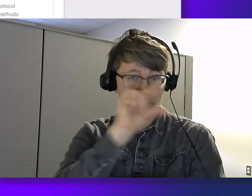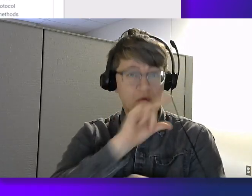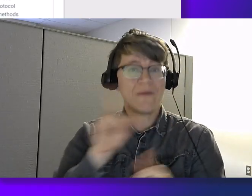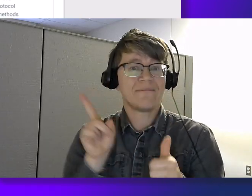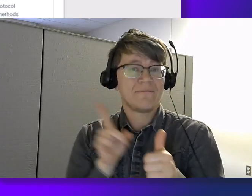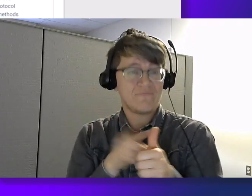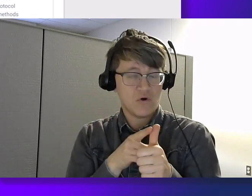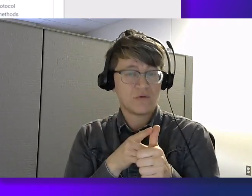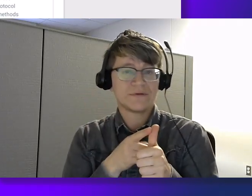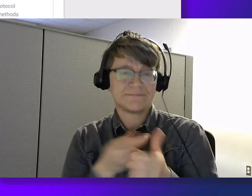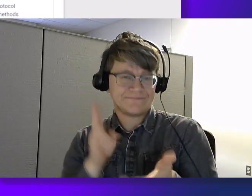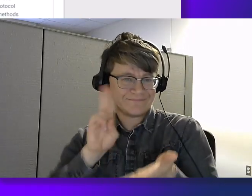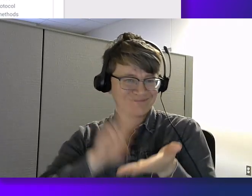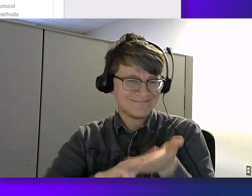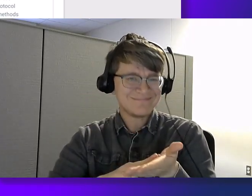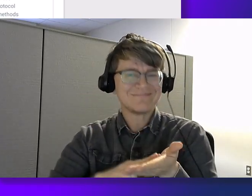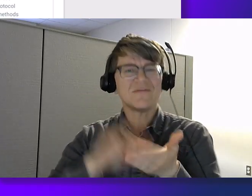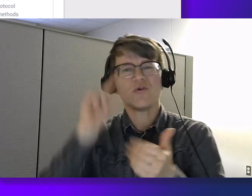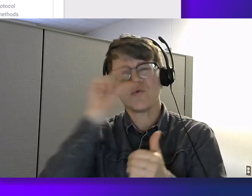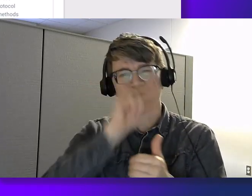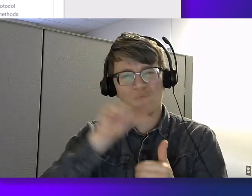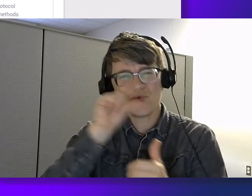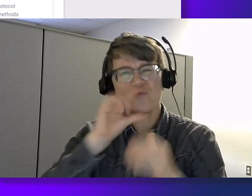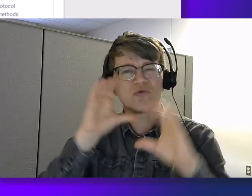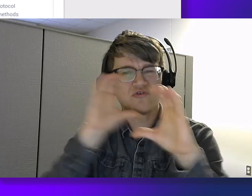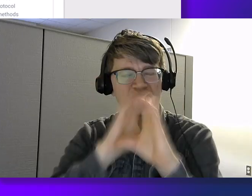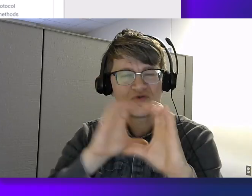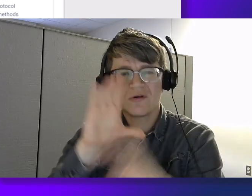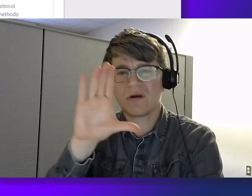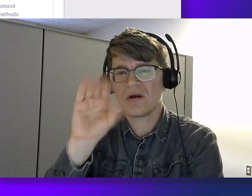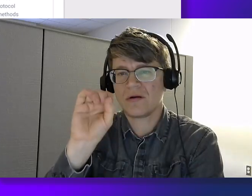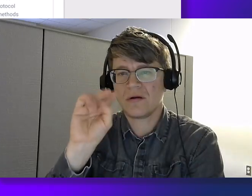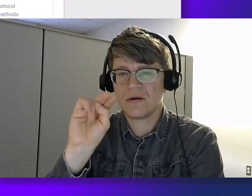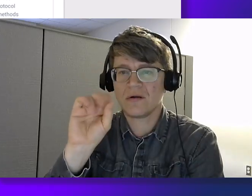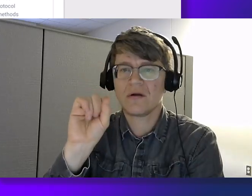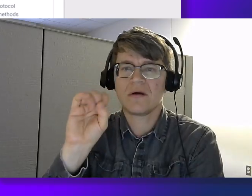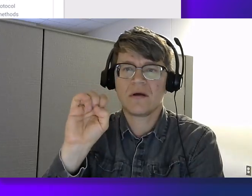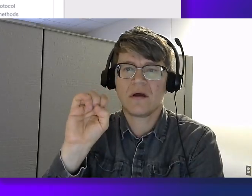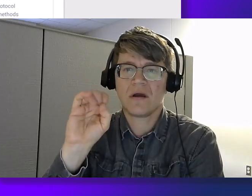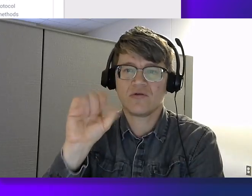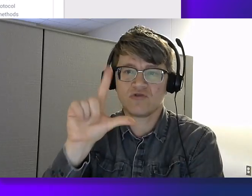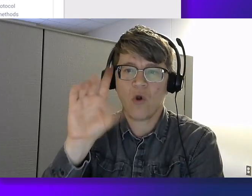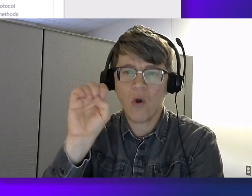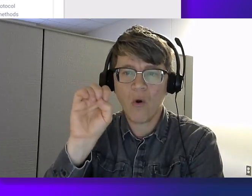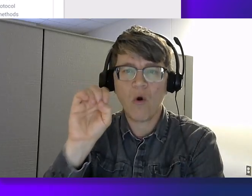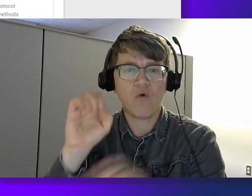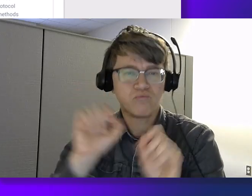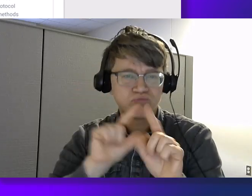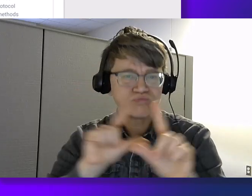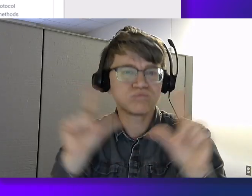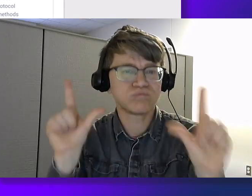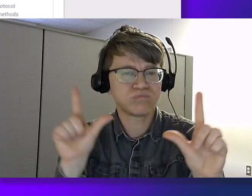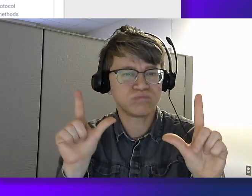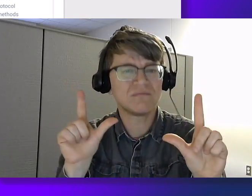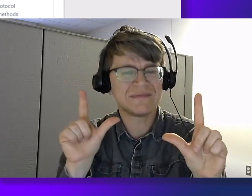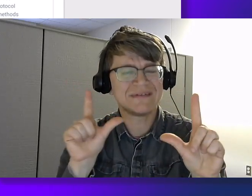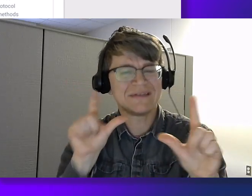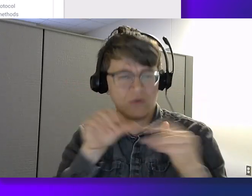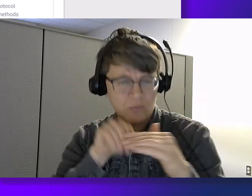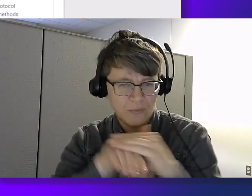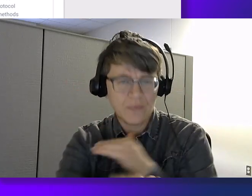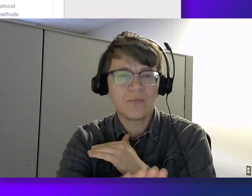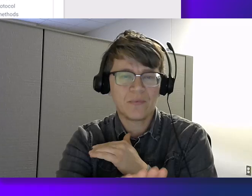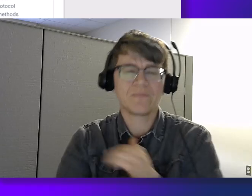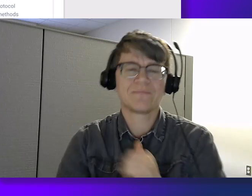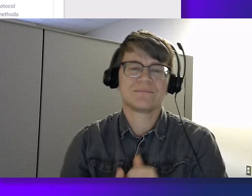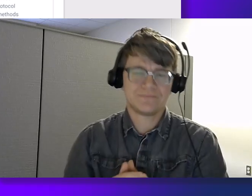Console. Search Console will be your dashboard for testing and submitting updated sitemaps to Google, so you can ensure Google is always aware of your